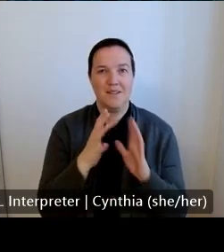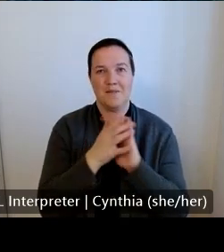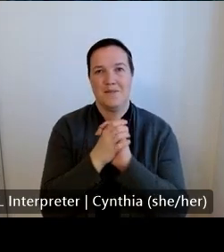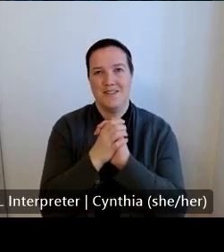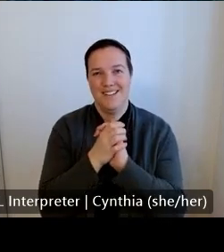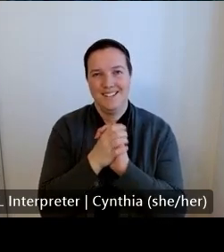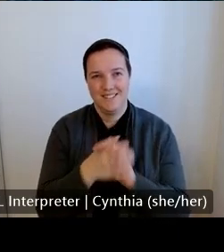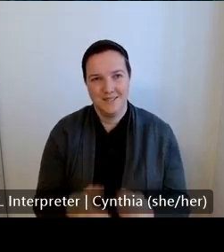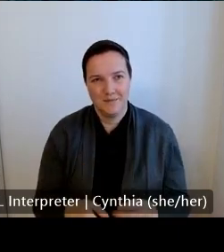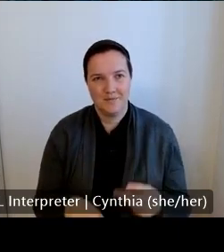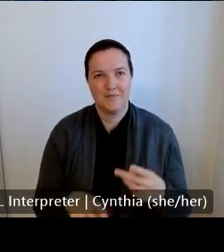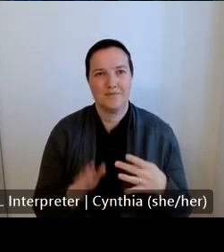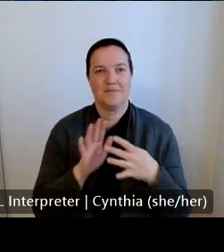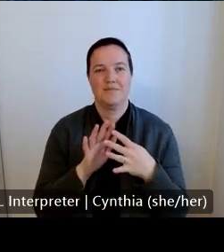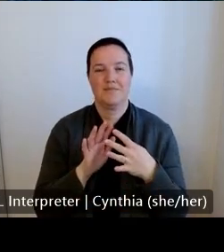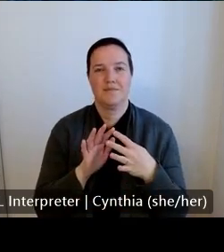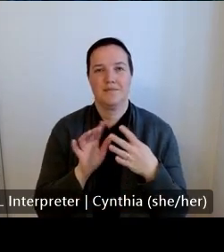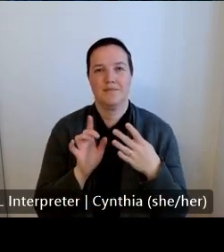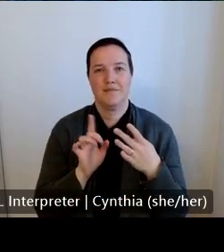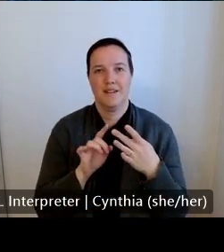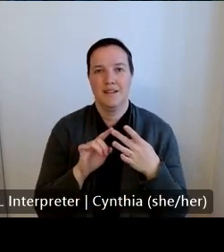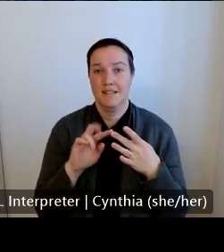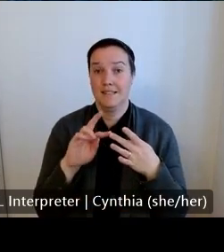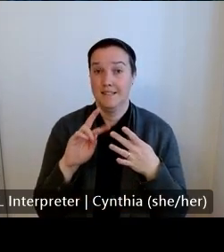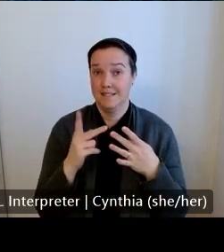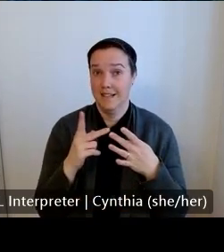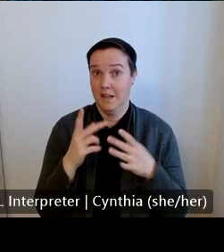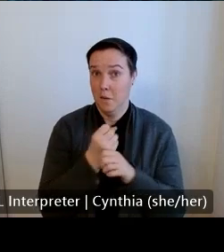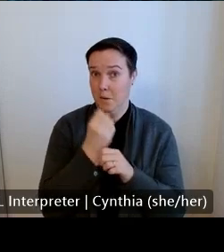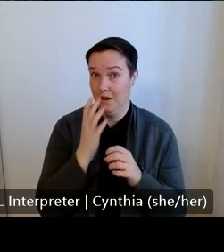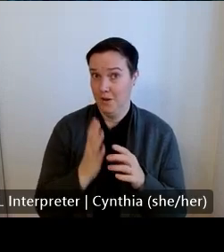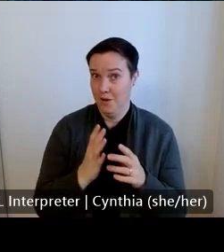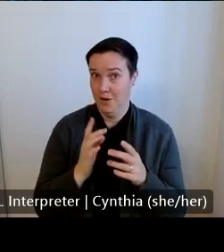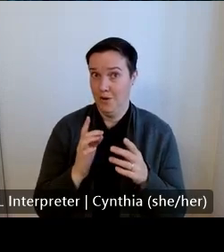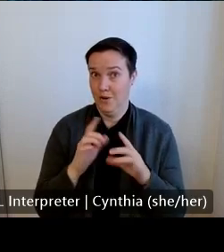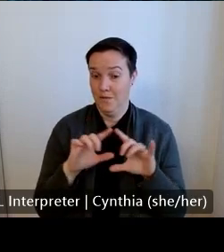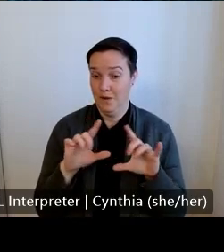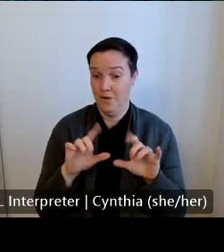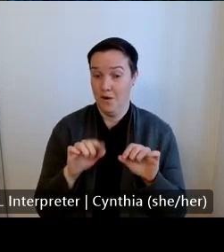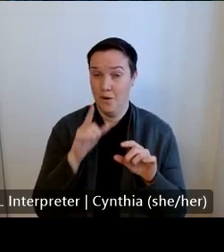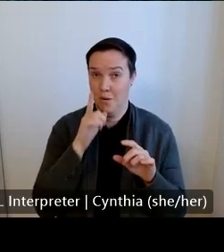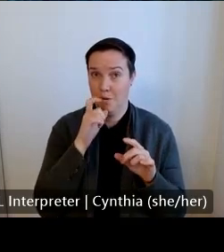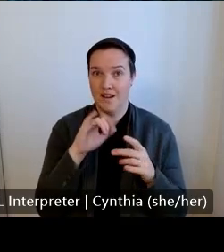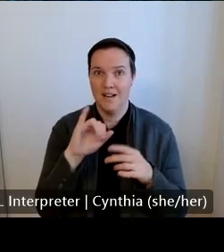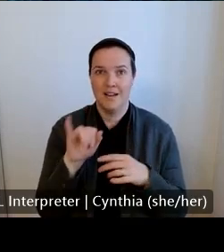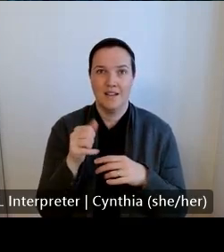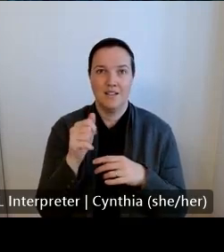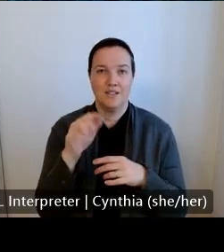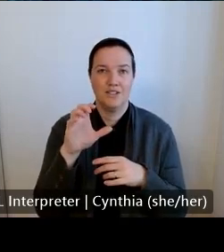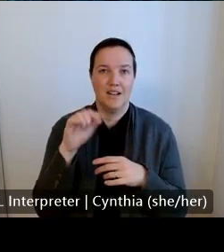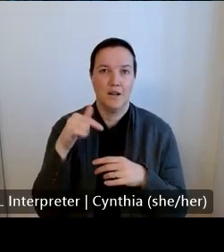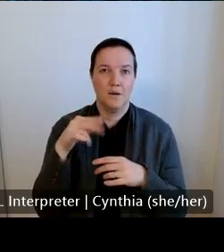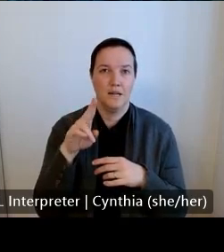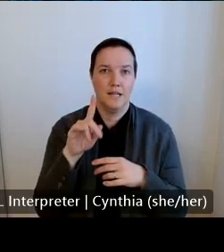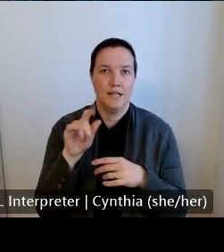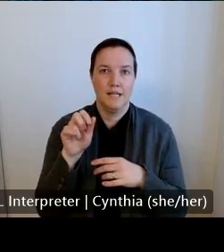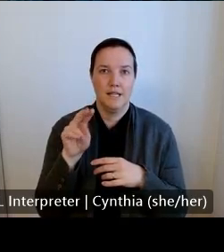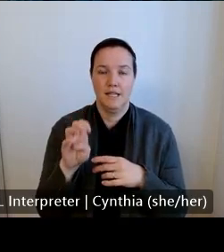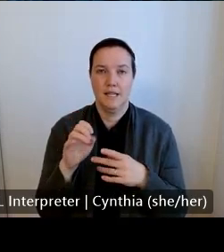Congratulations to you. The second winner of the card is Jacqueline Law.